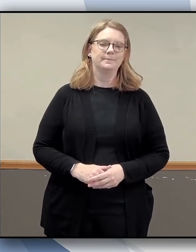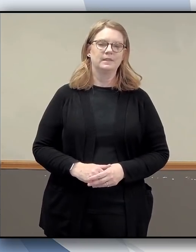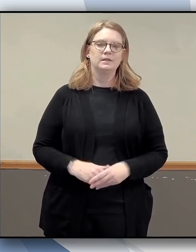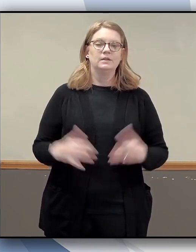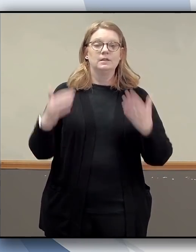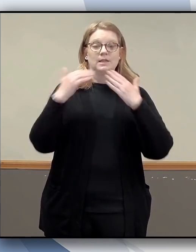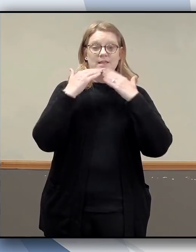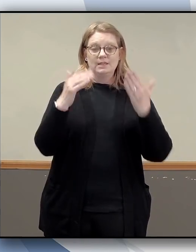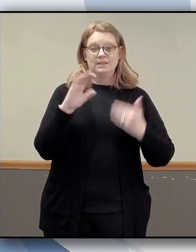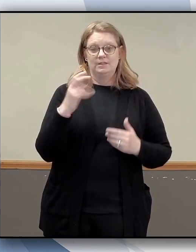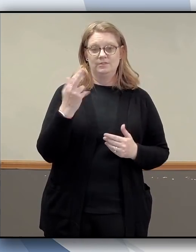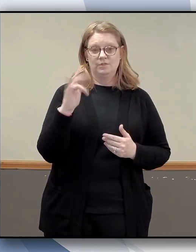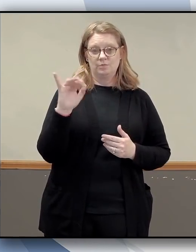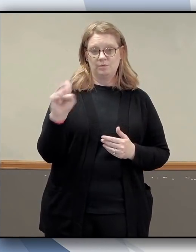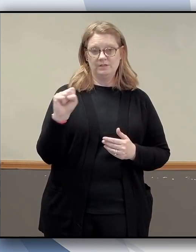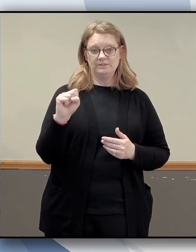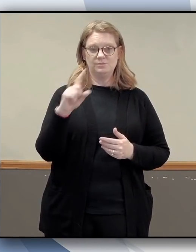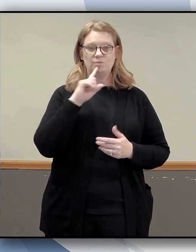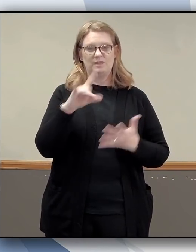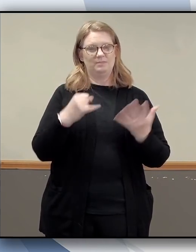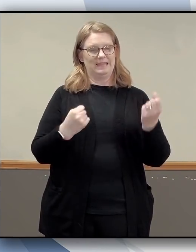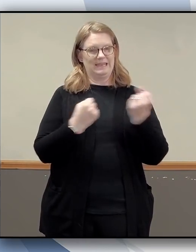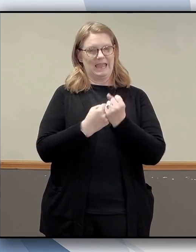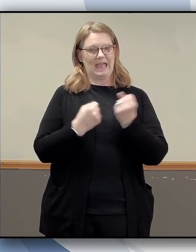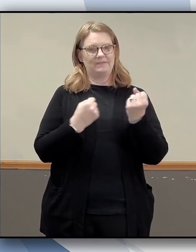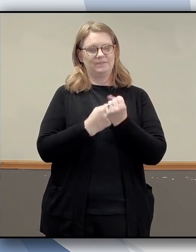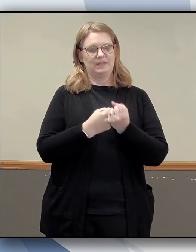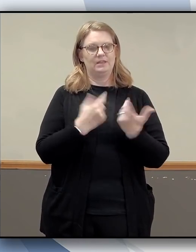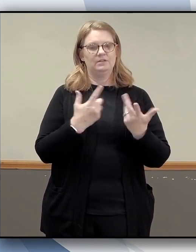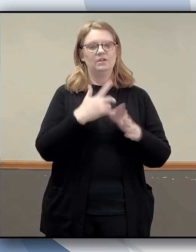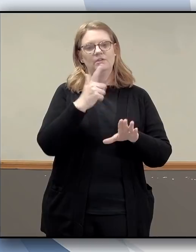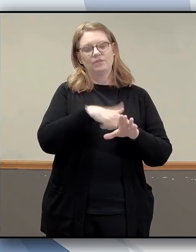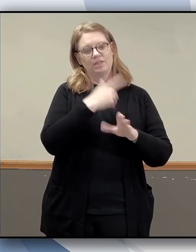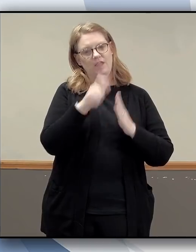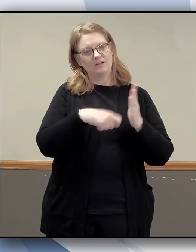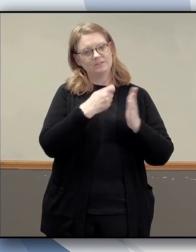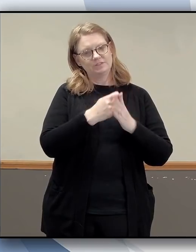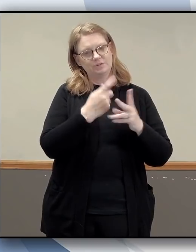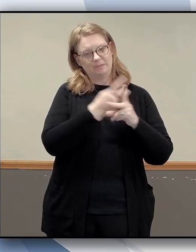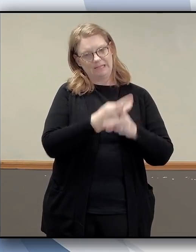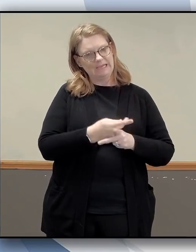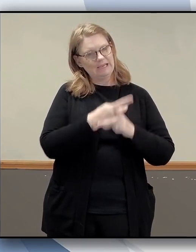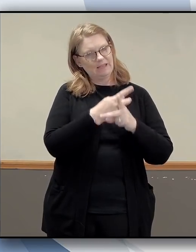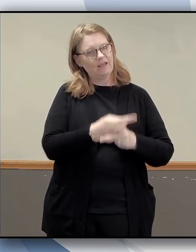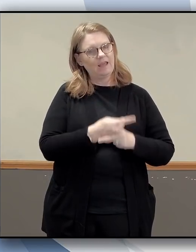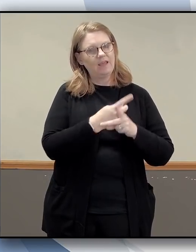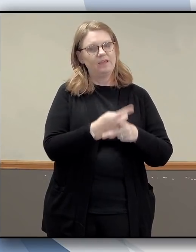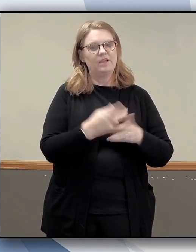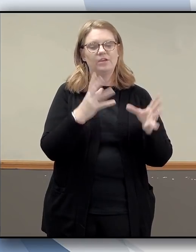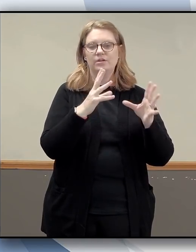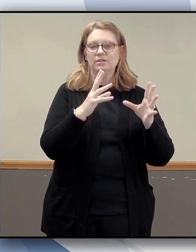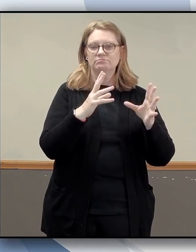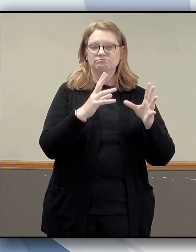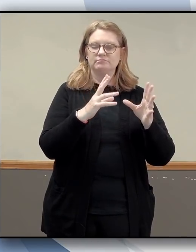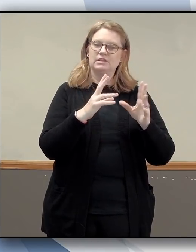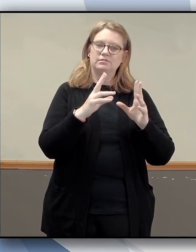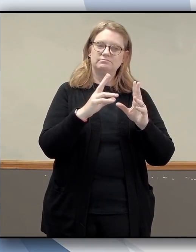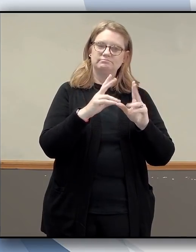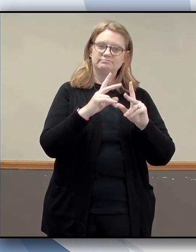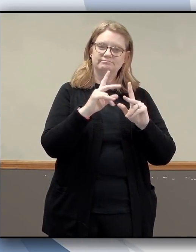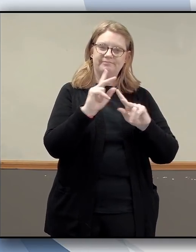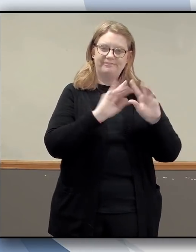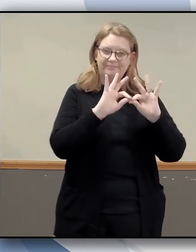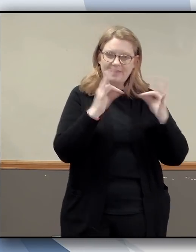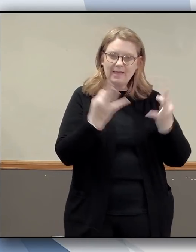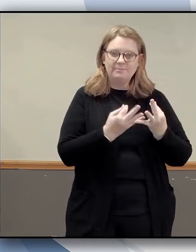Thank you, Chris, for being such a strong advocate for long-term care residents and families, and thanks for all the battles you're